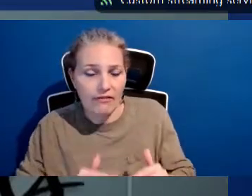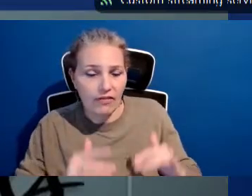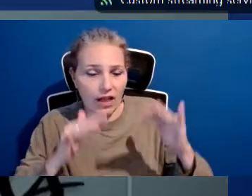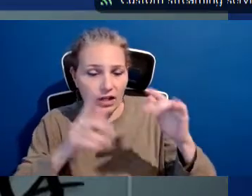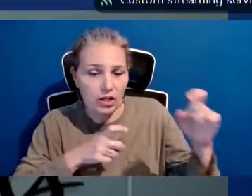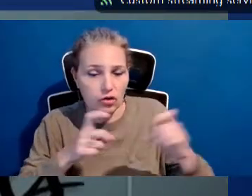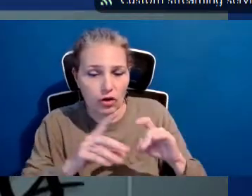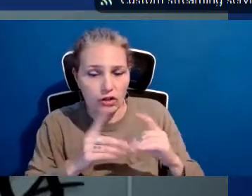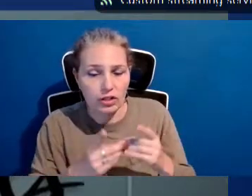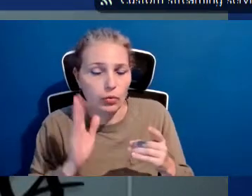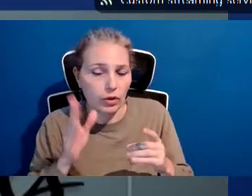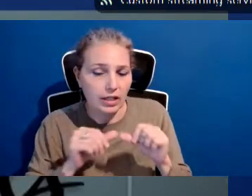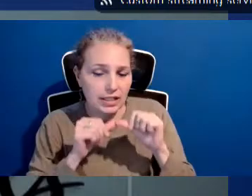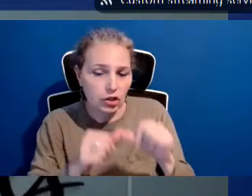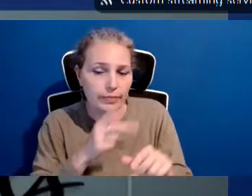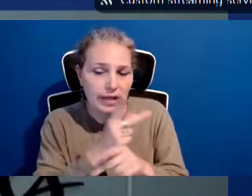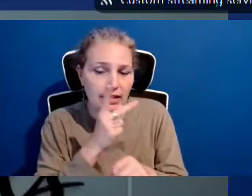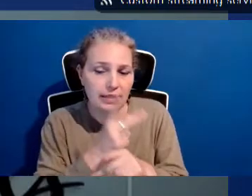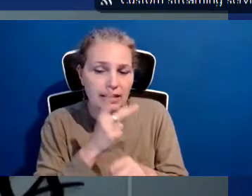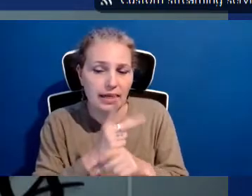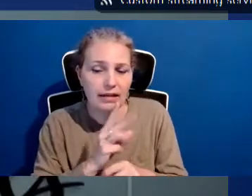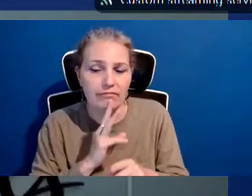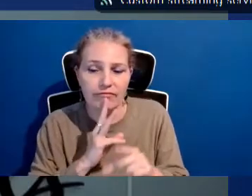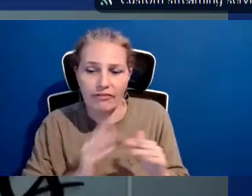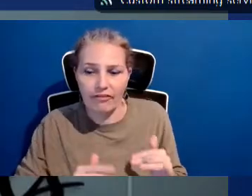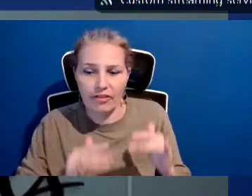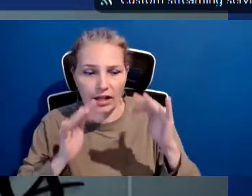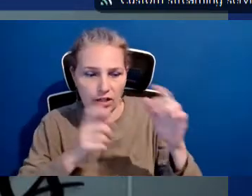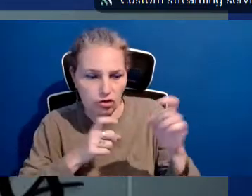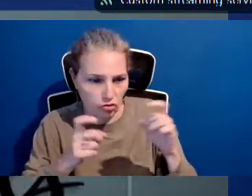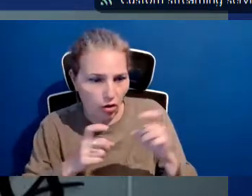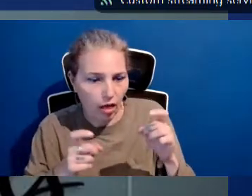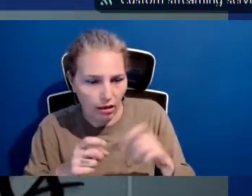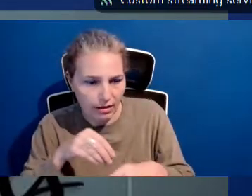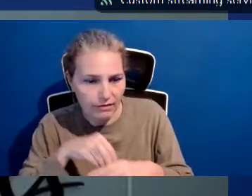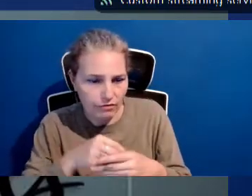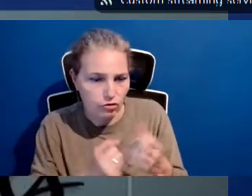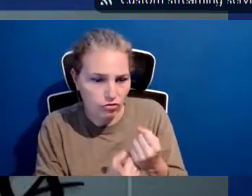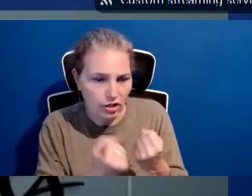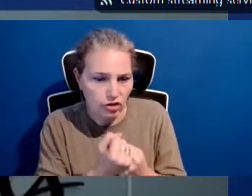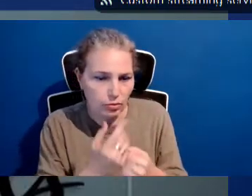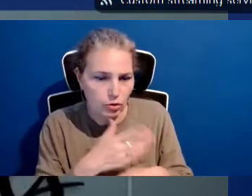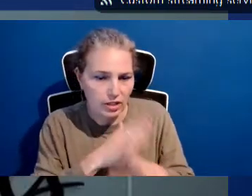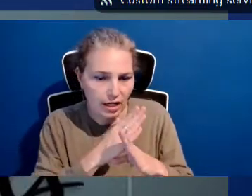post-fire flooding and mud flows. And post-fire mud flow engineering advice